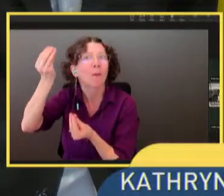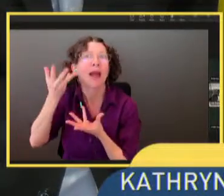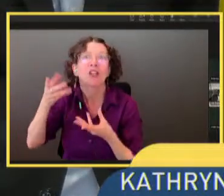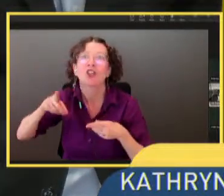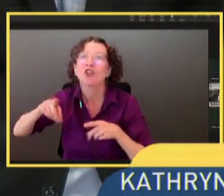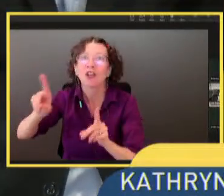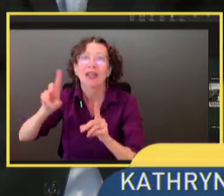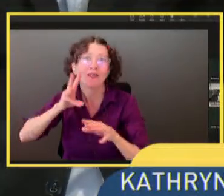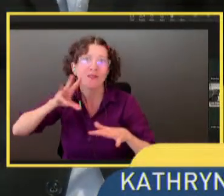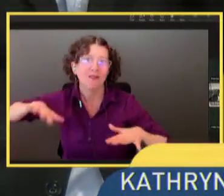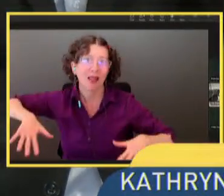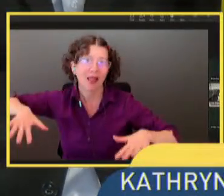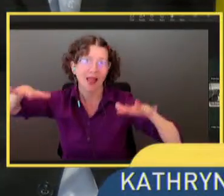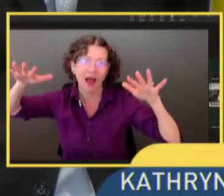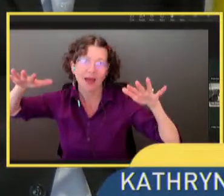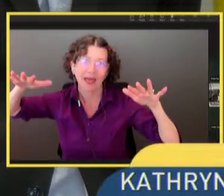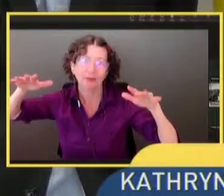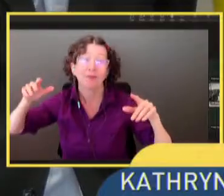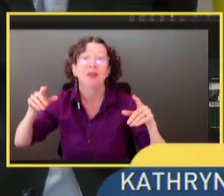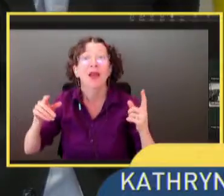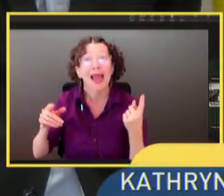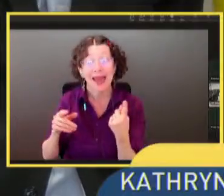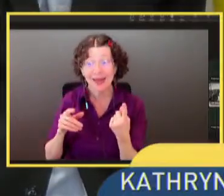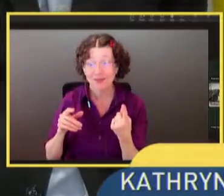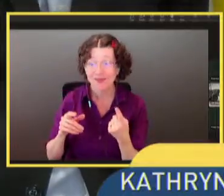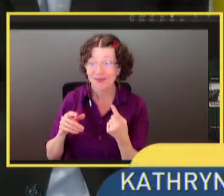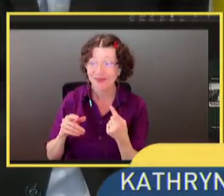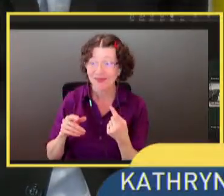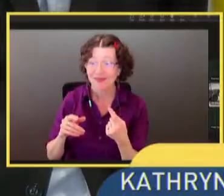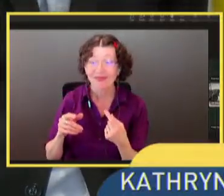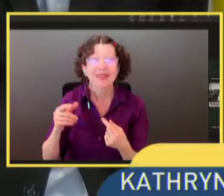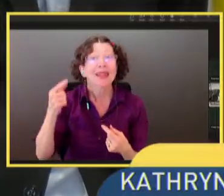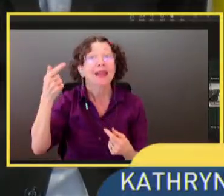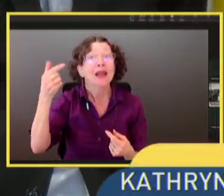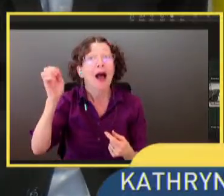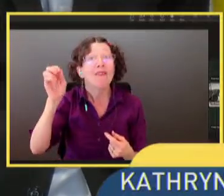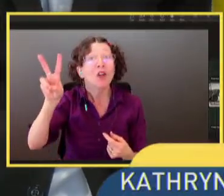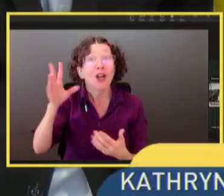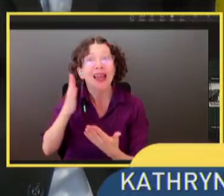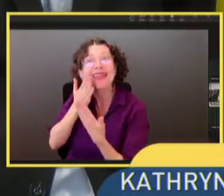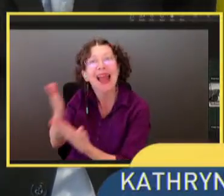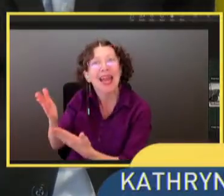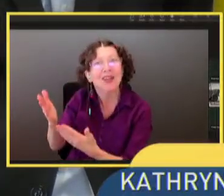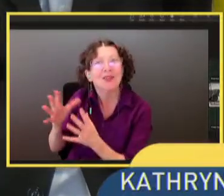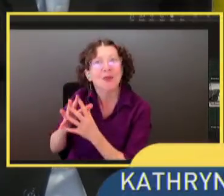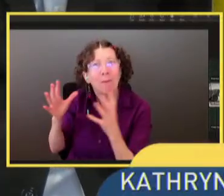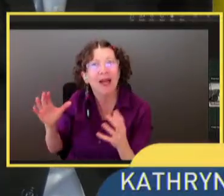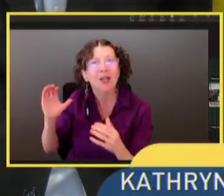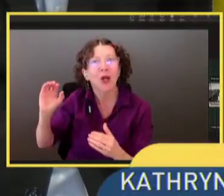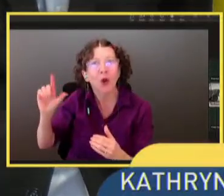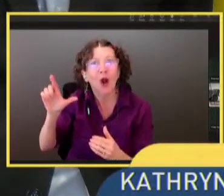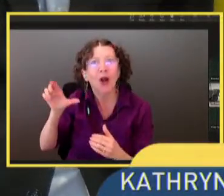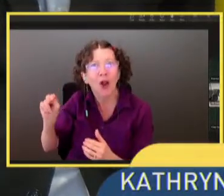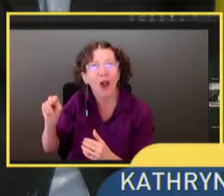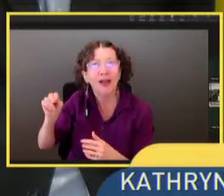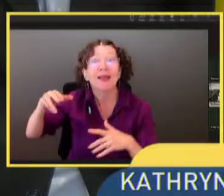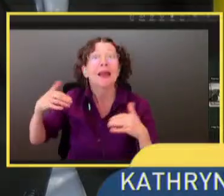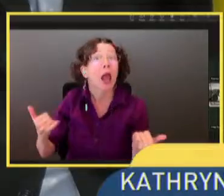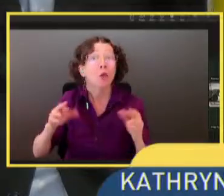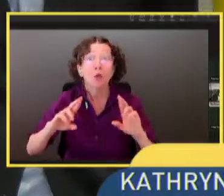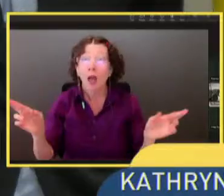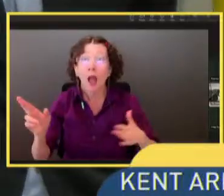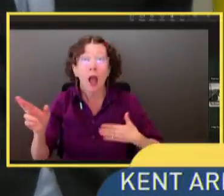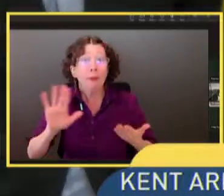local officials for that localized information. That's the best practice in a flooding event. Thank